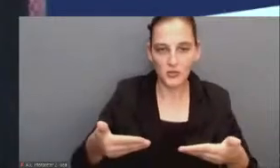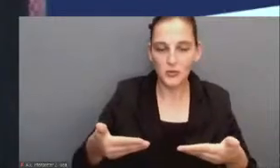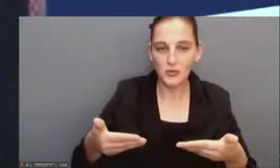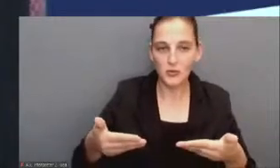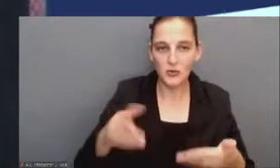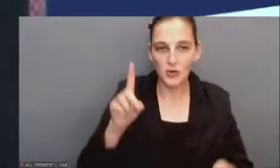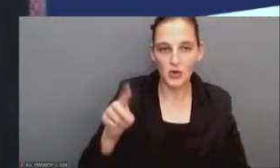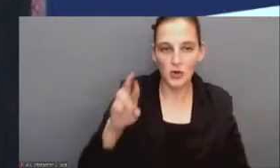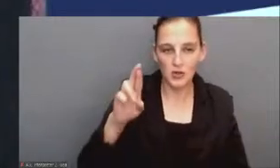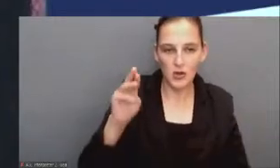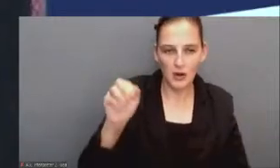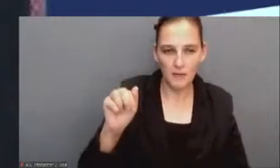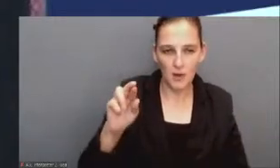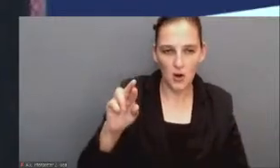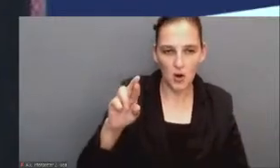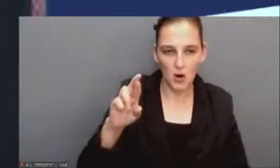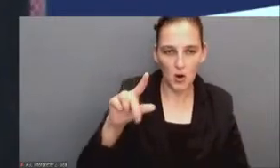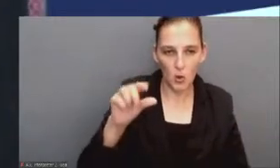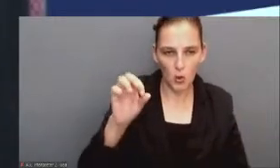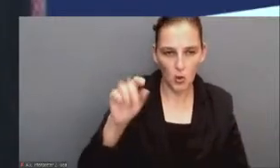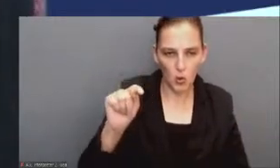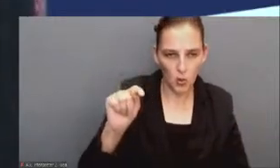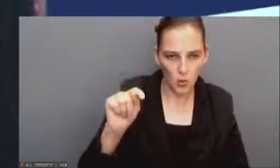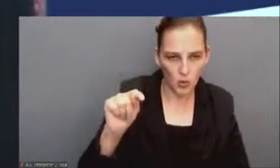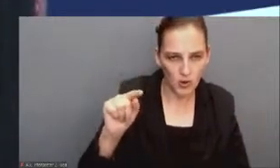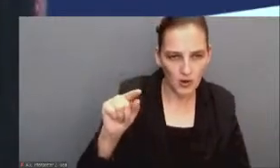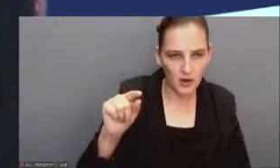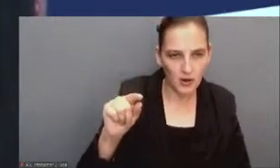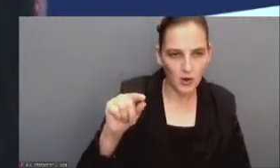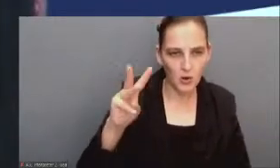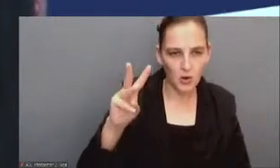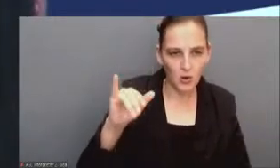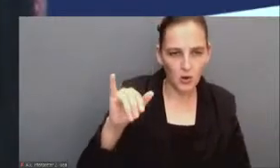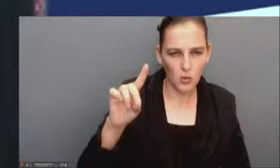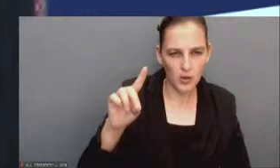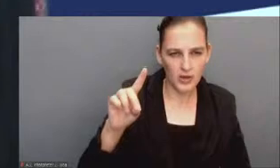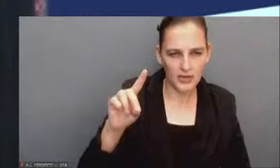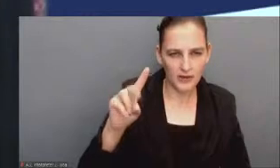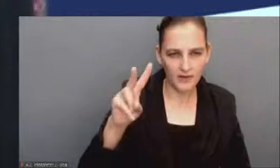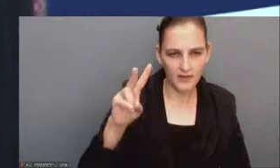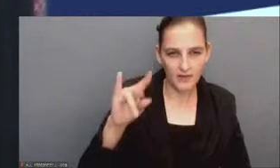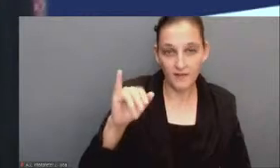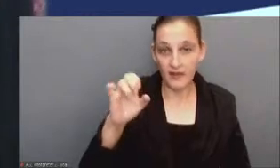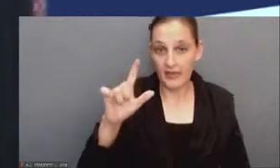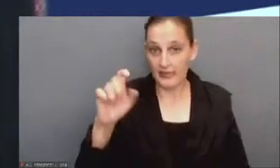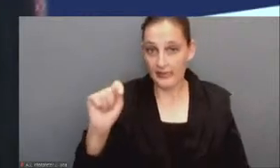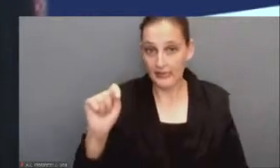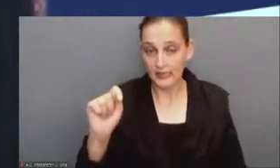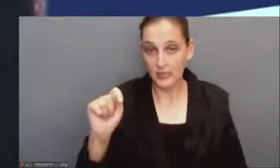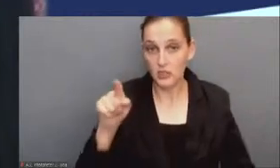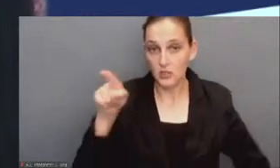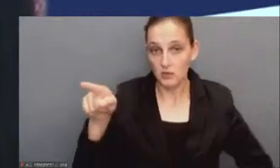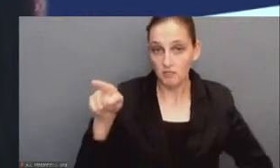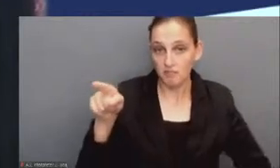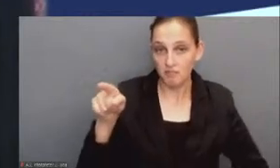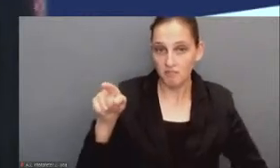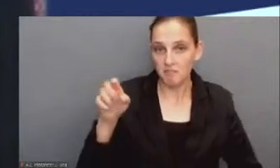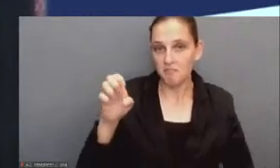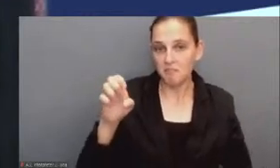Dr. Margot Gage Whitfleet. So Dr. Gage Whitfleet is a social epidemiology